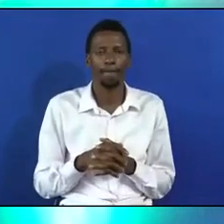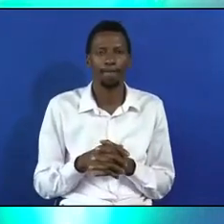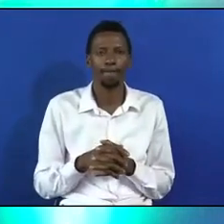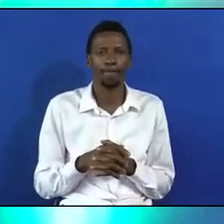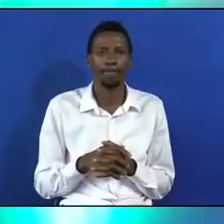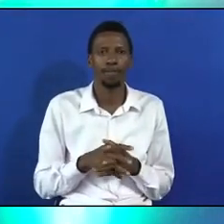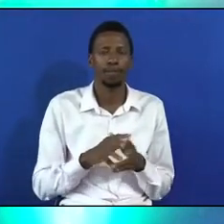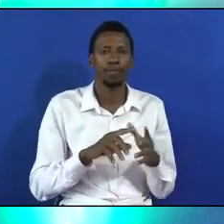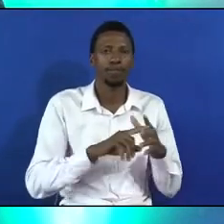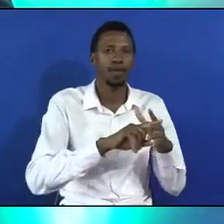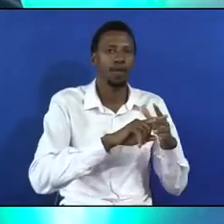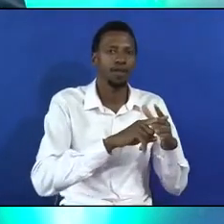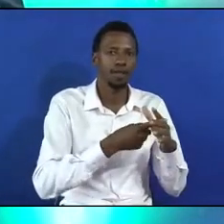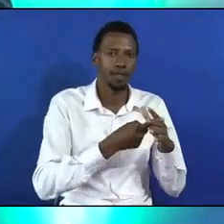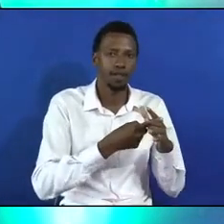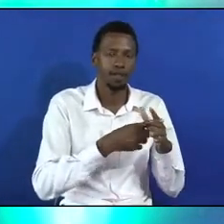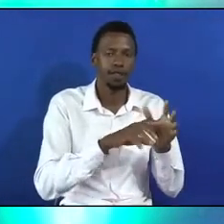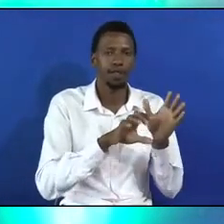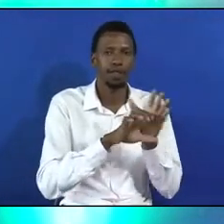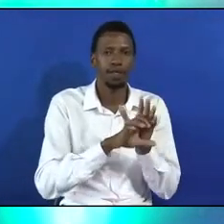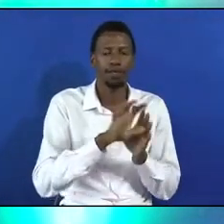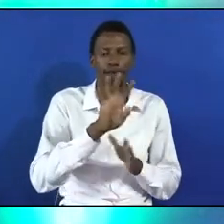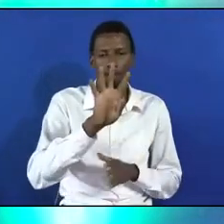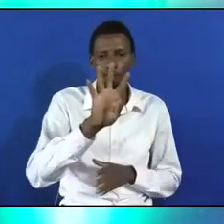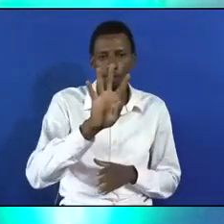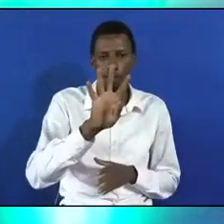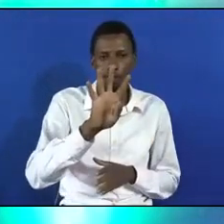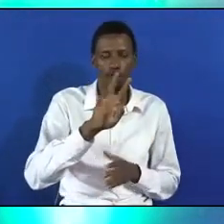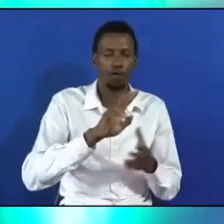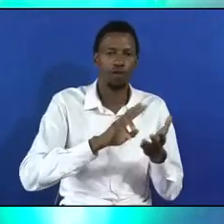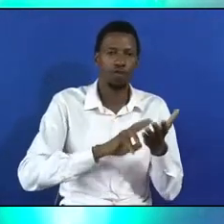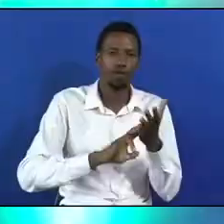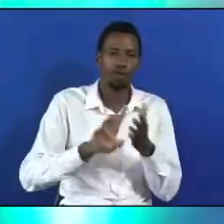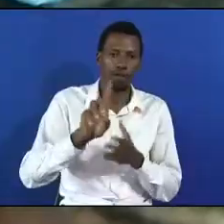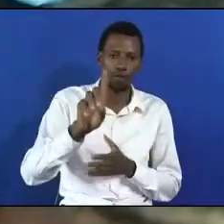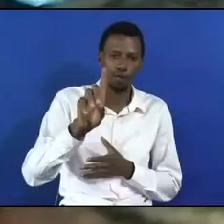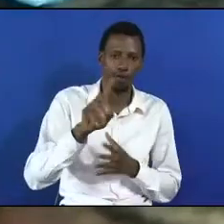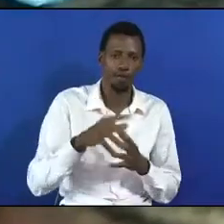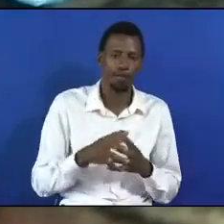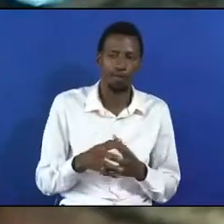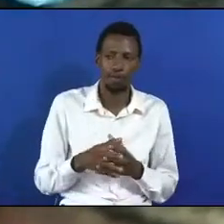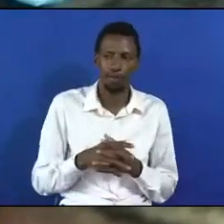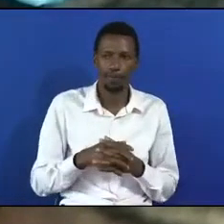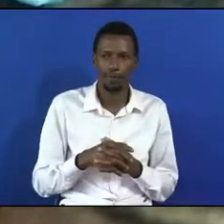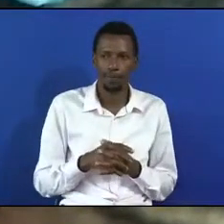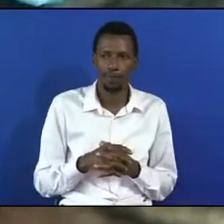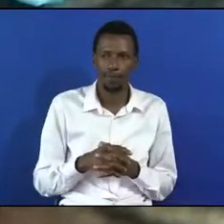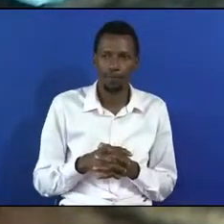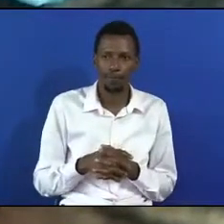1. Genesis chapter 4, verse number 1.